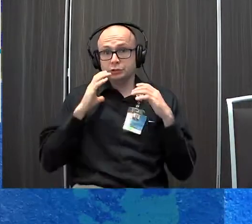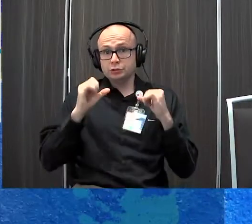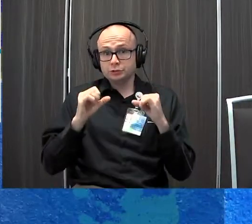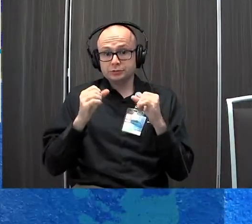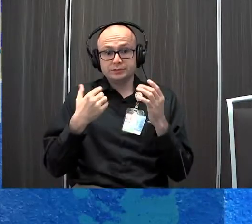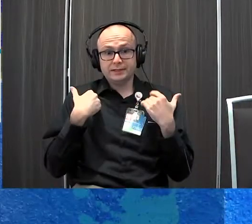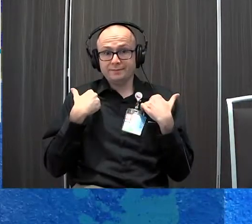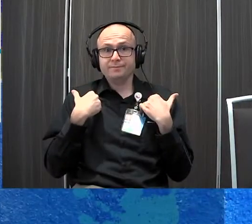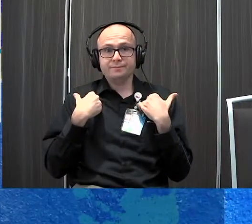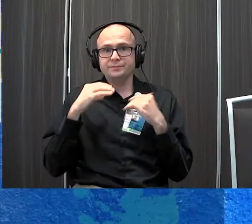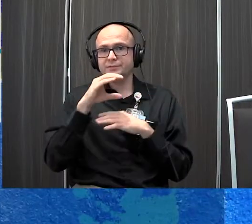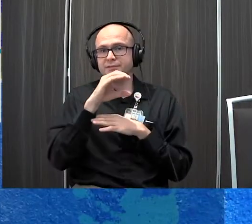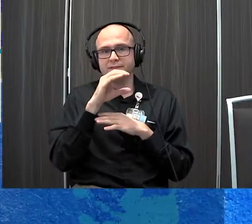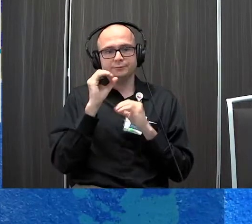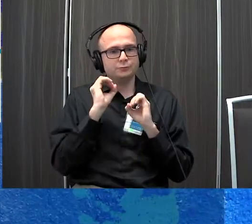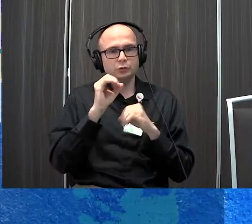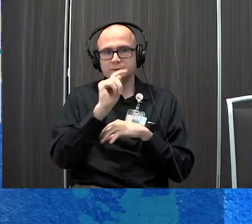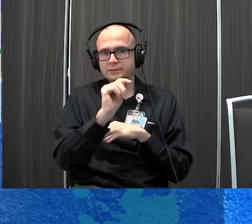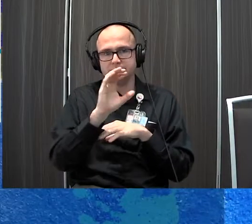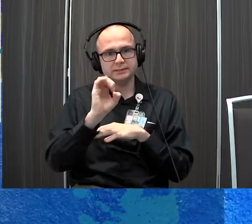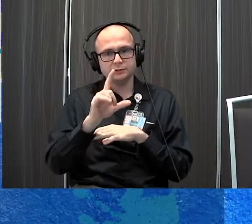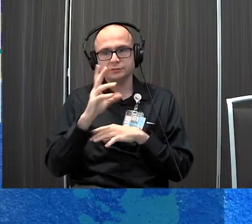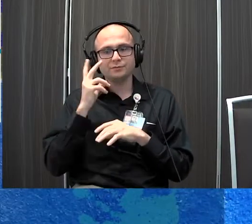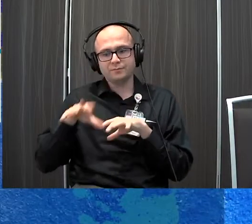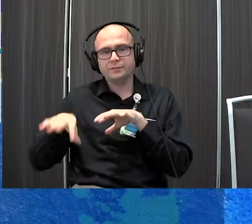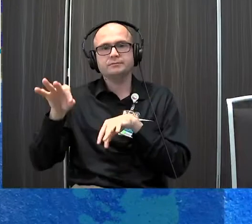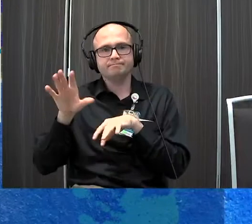0 T cells are picked up this way.